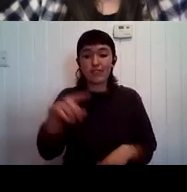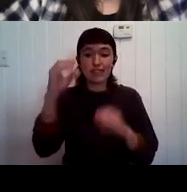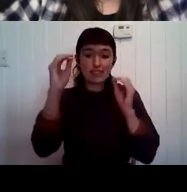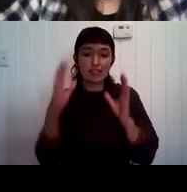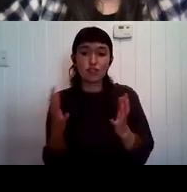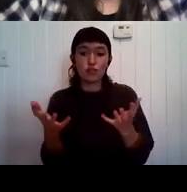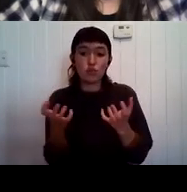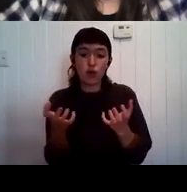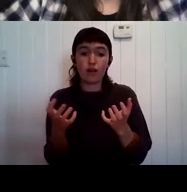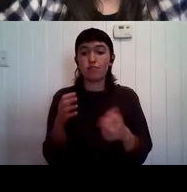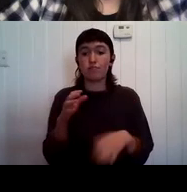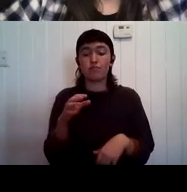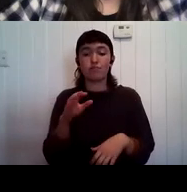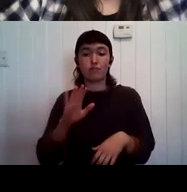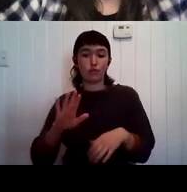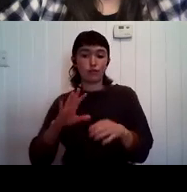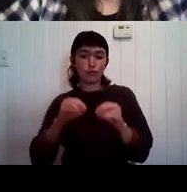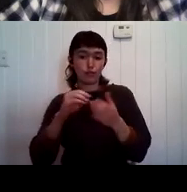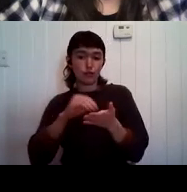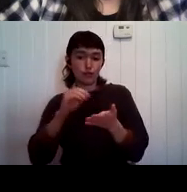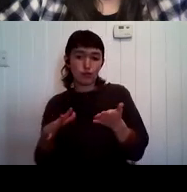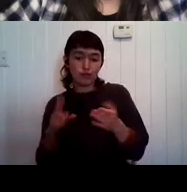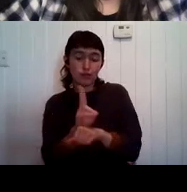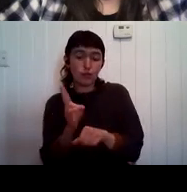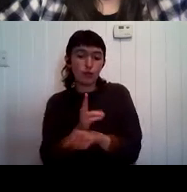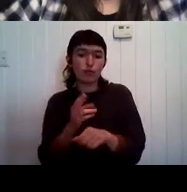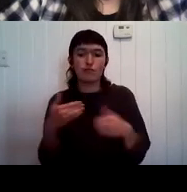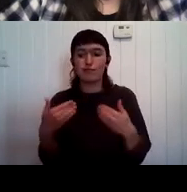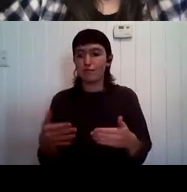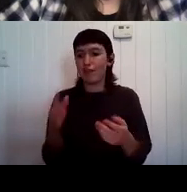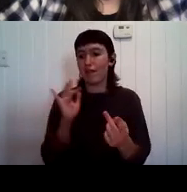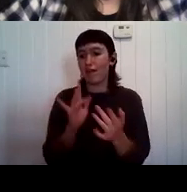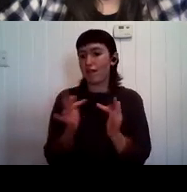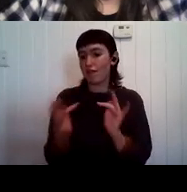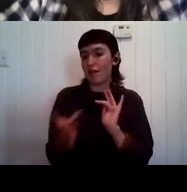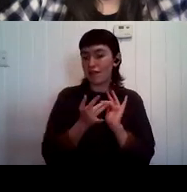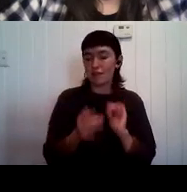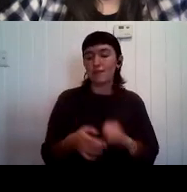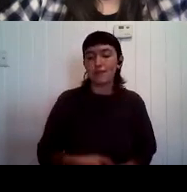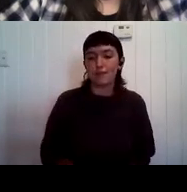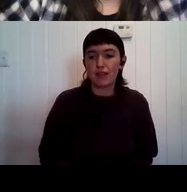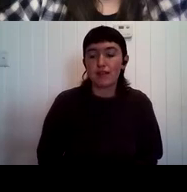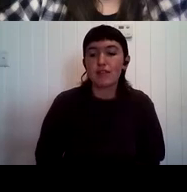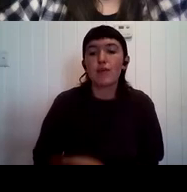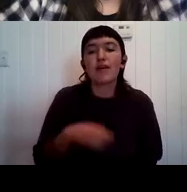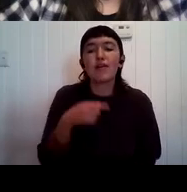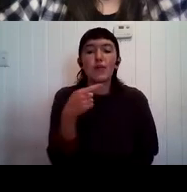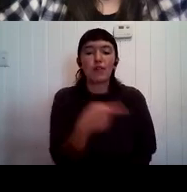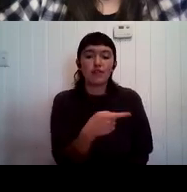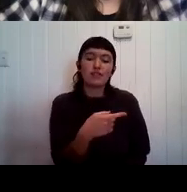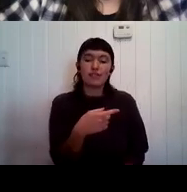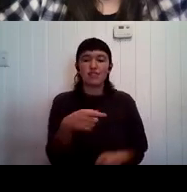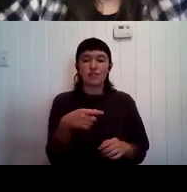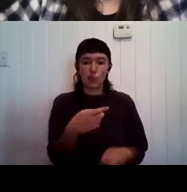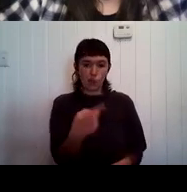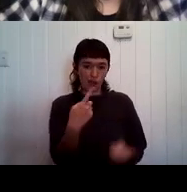One Health. But this is something that is taken from that lesson, from one of the lessons, and it's called the mystery box.